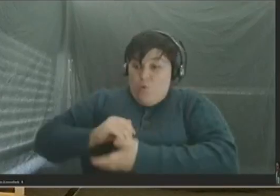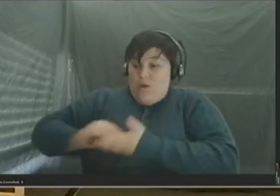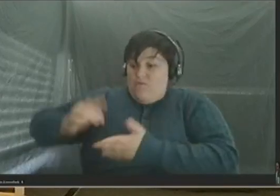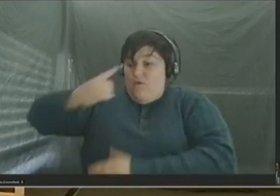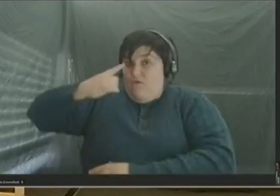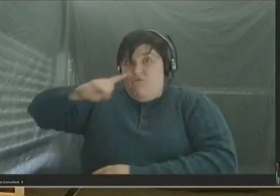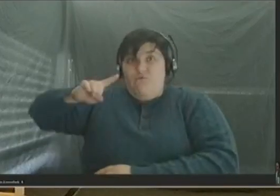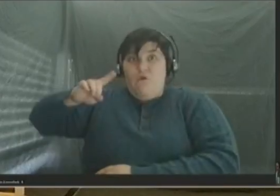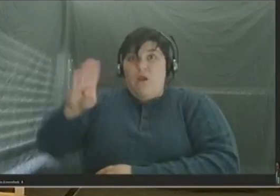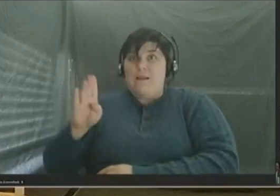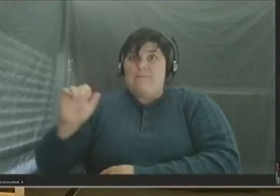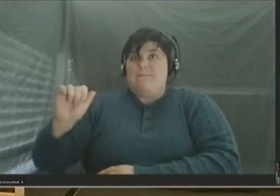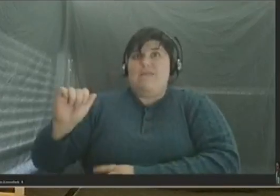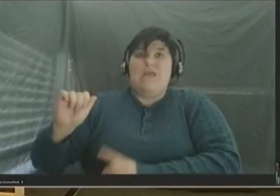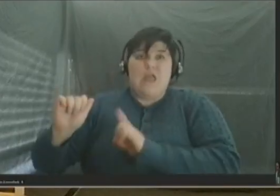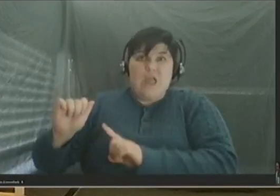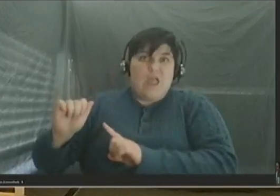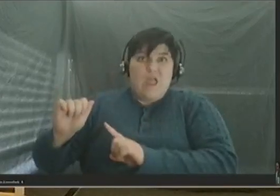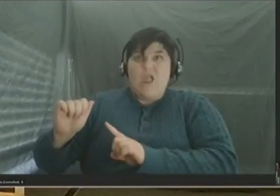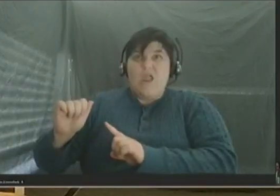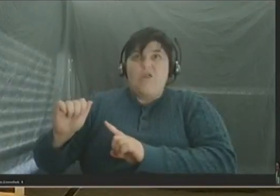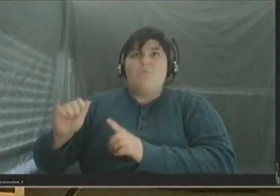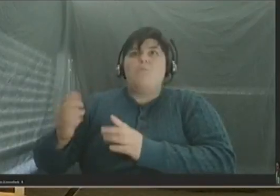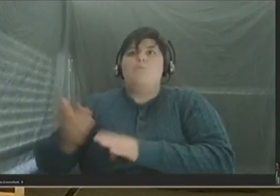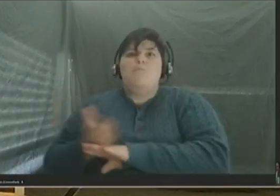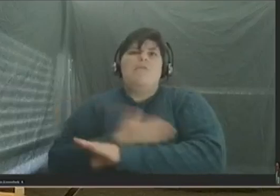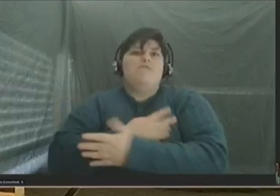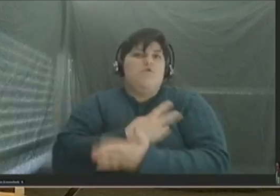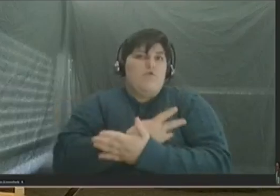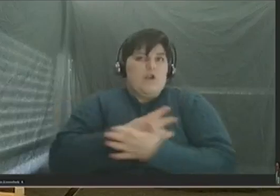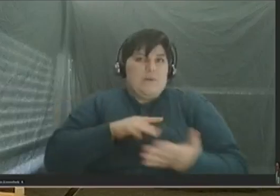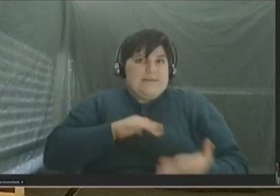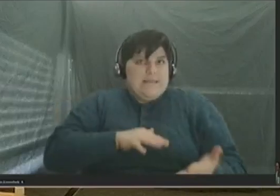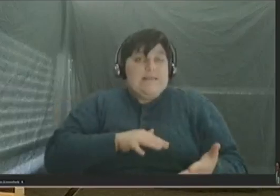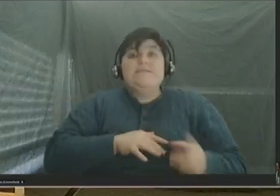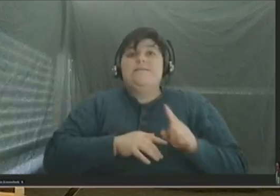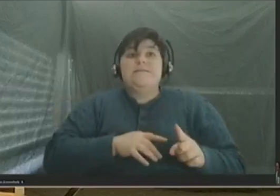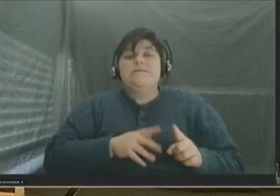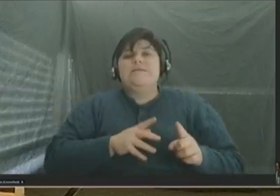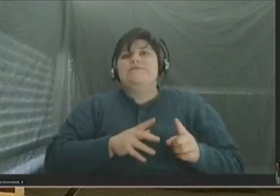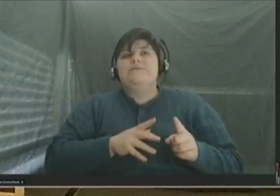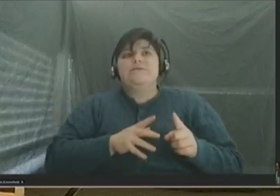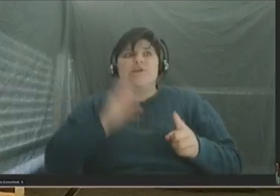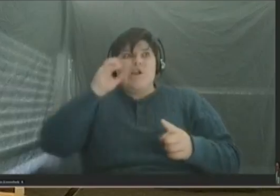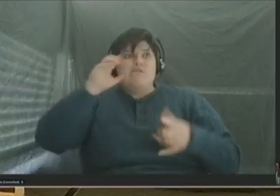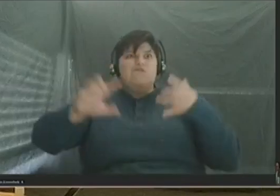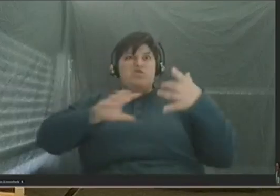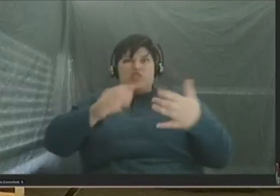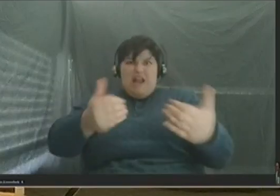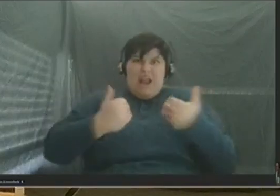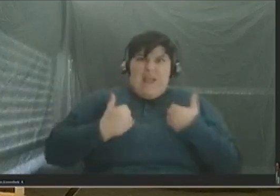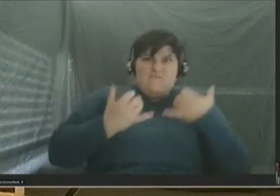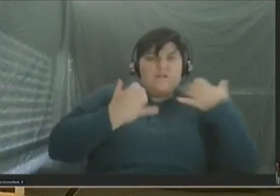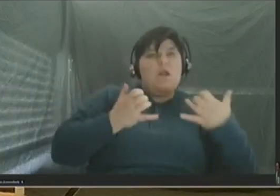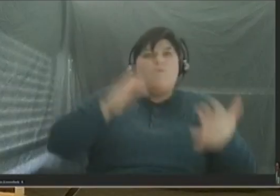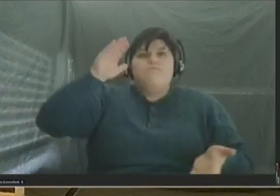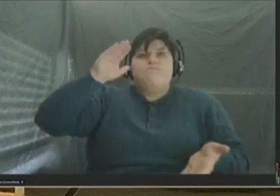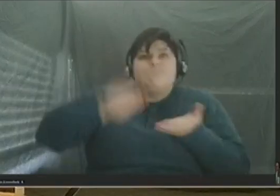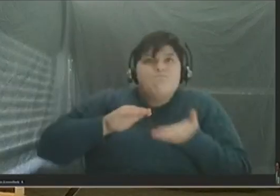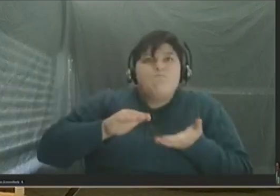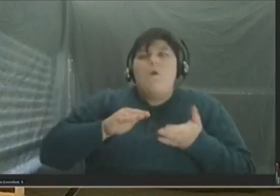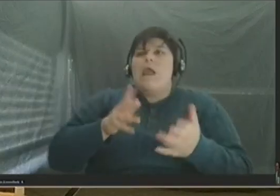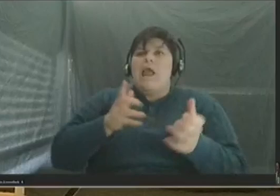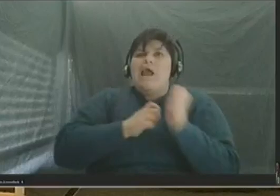the baccalaureate undergraduate studies. This reduces confusion and aligns with the original intent of